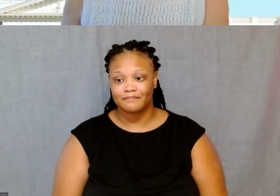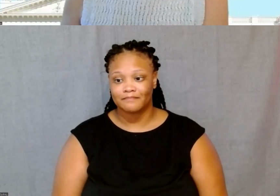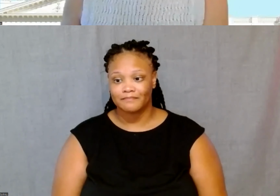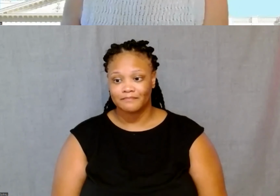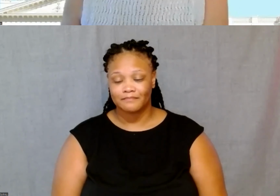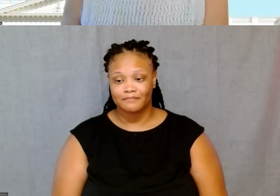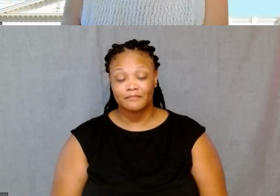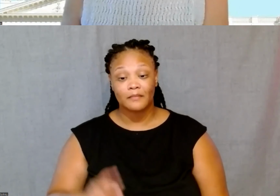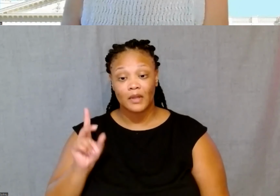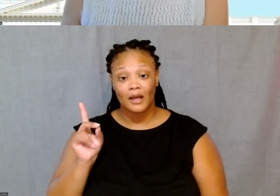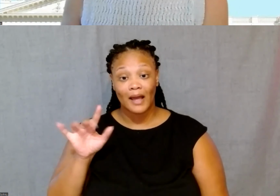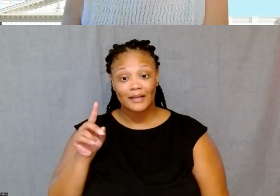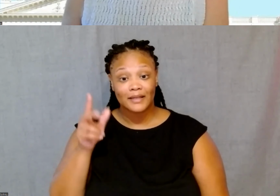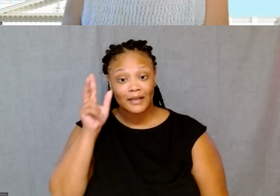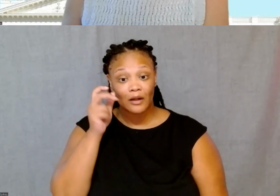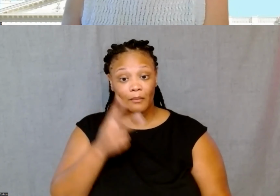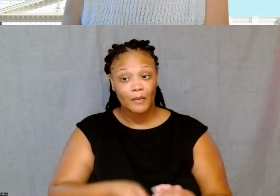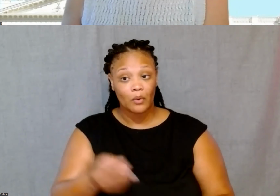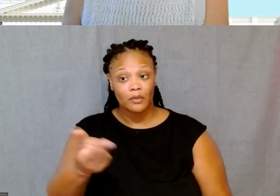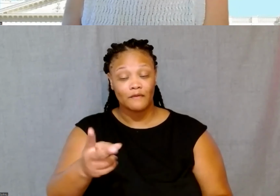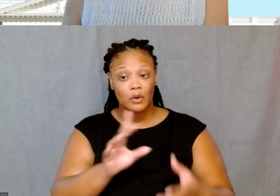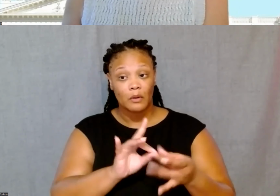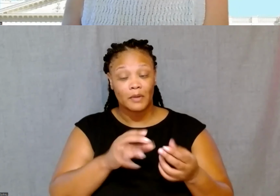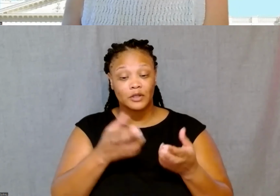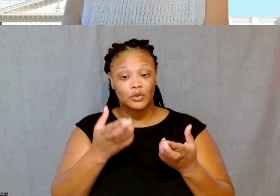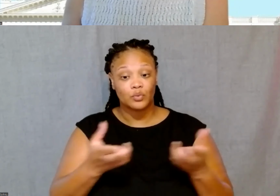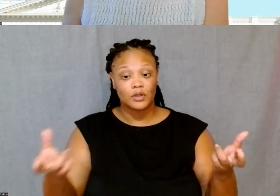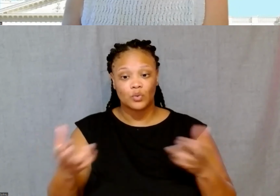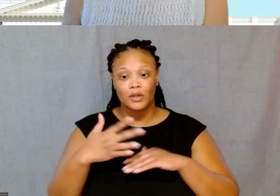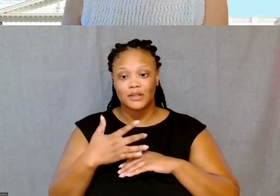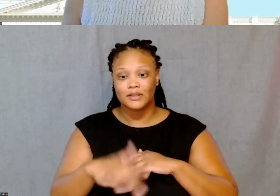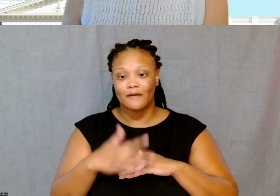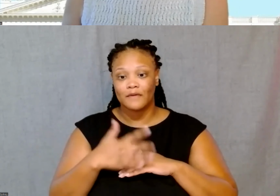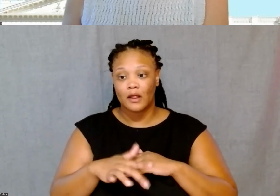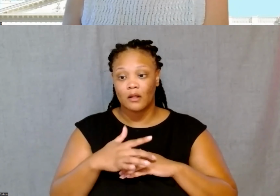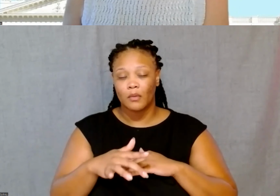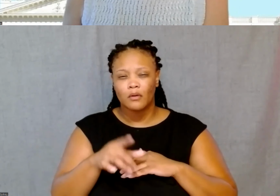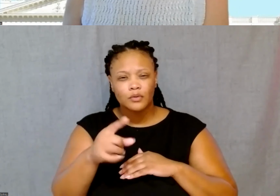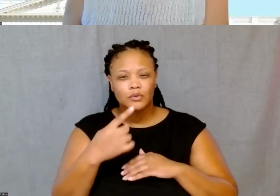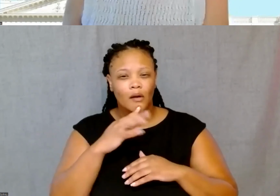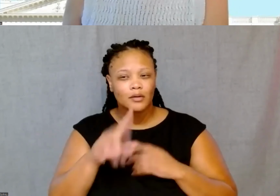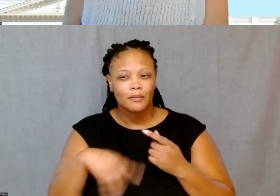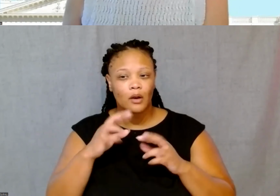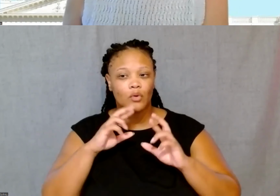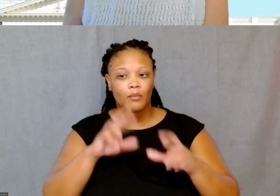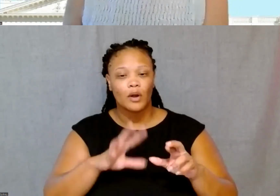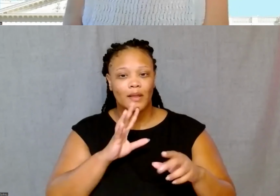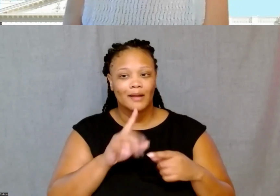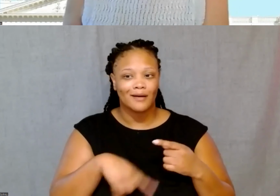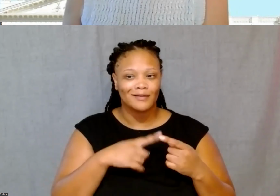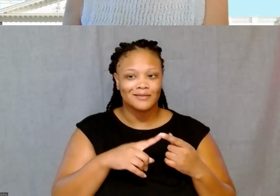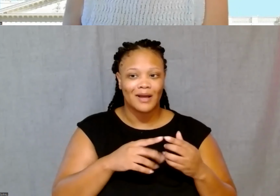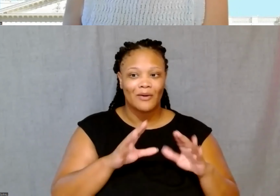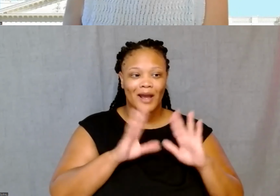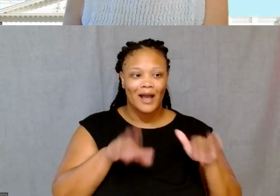I did hear you both mention that there was some resources available. There was a report that you mentioned that talks about housing demand and supply and goes